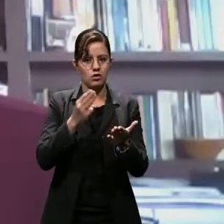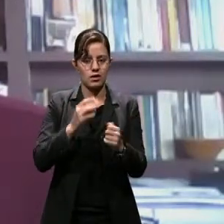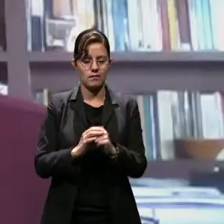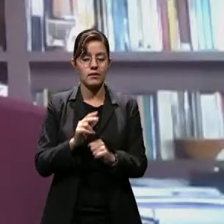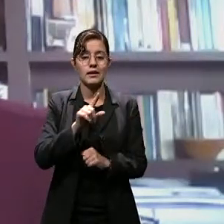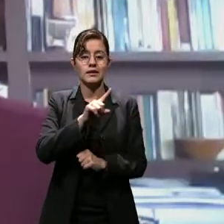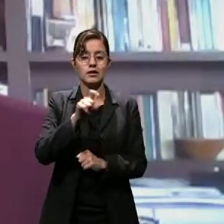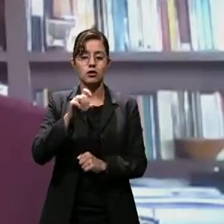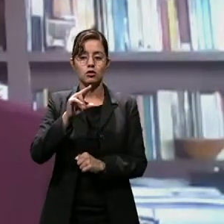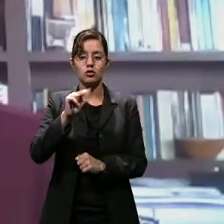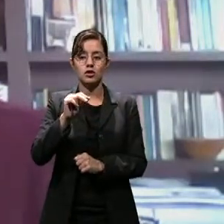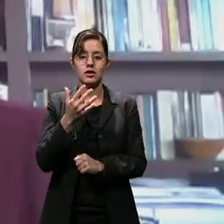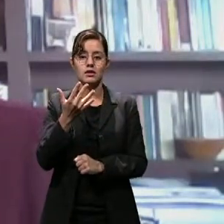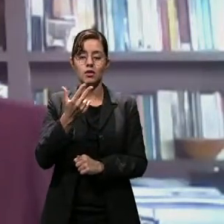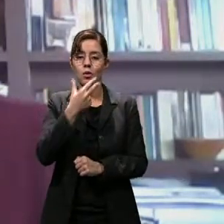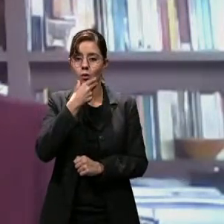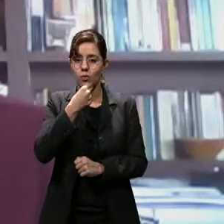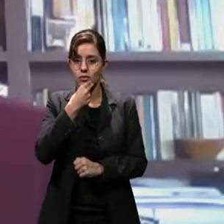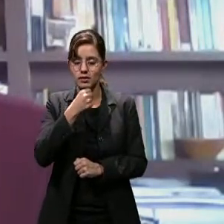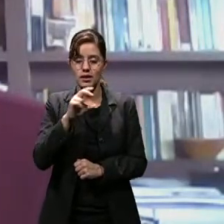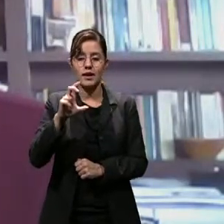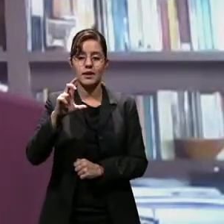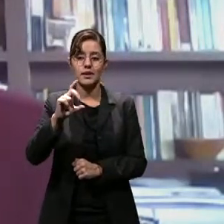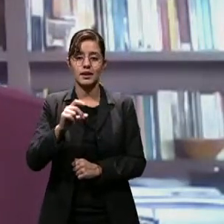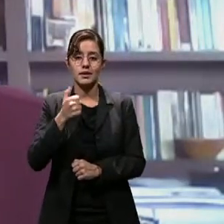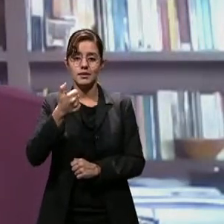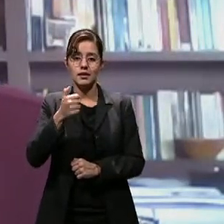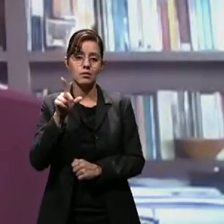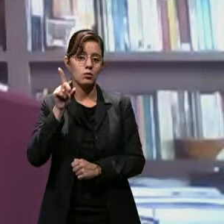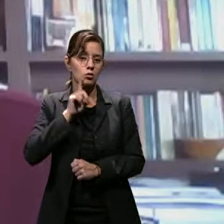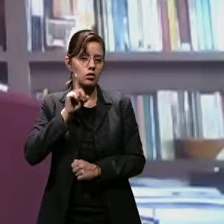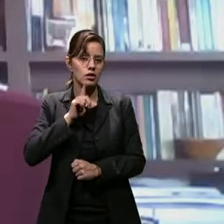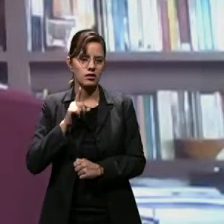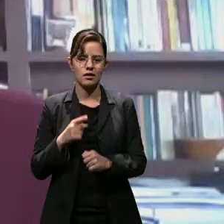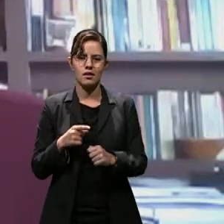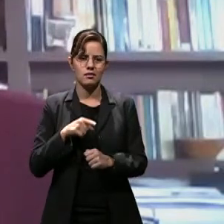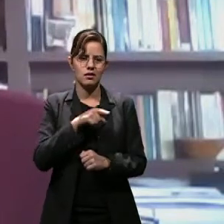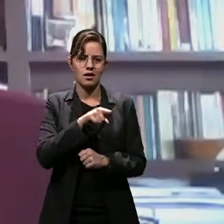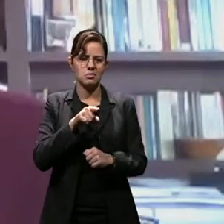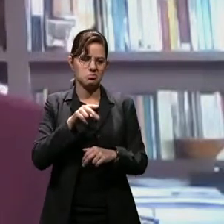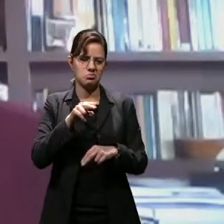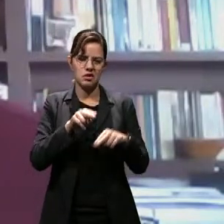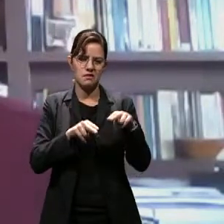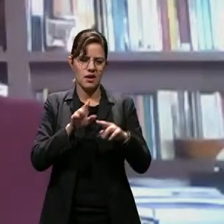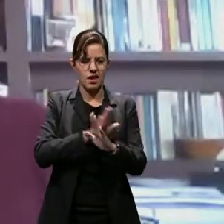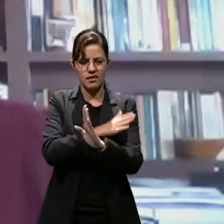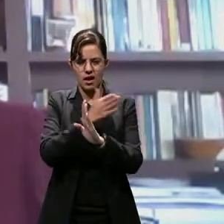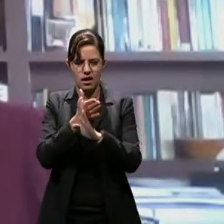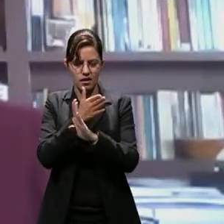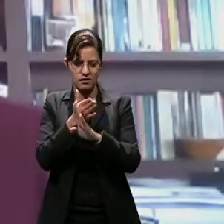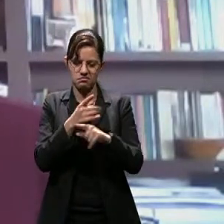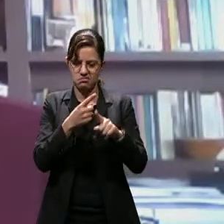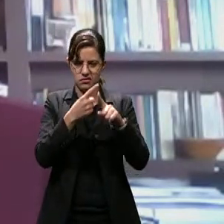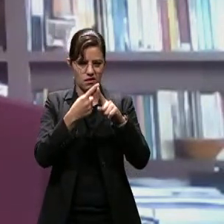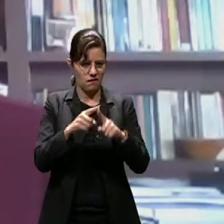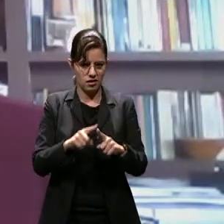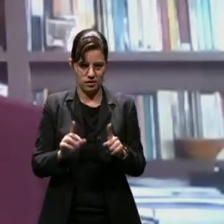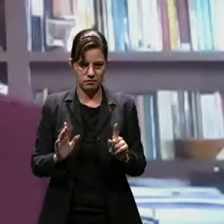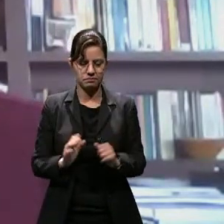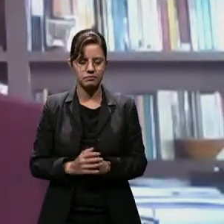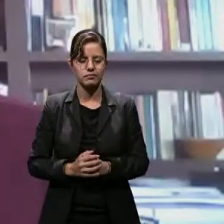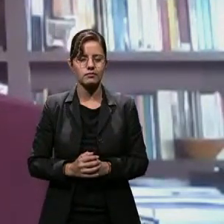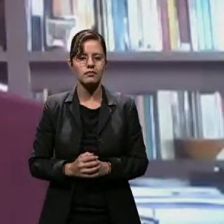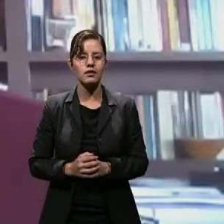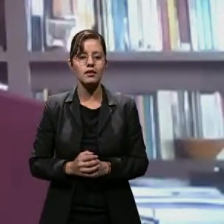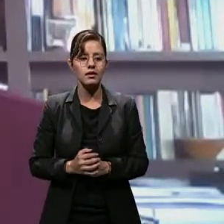sanctioned, 185 men and 36 women with different levels of reincidence. What